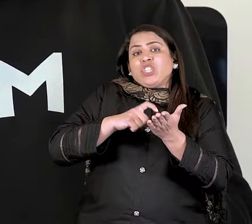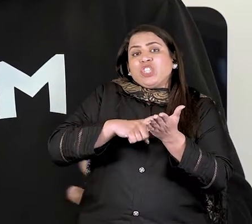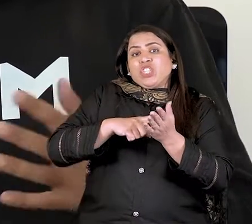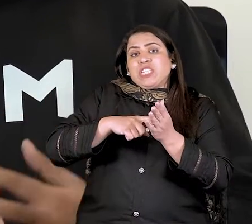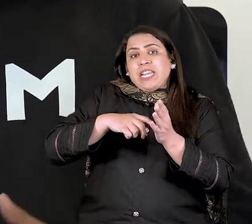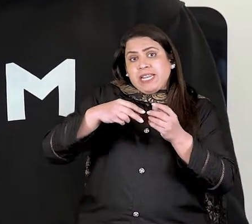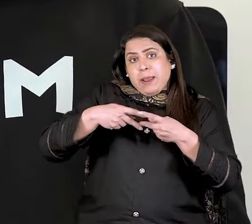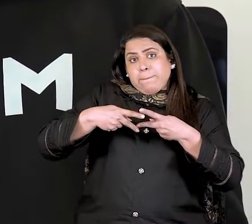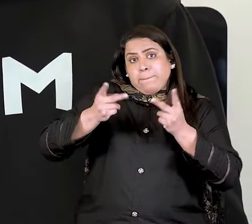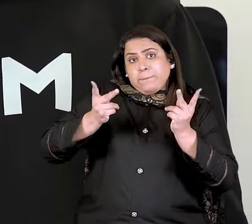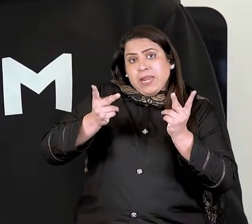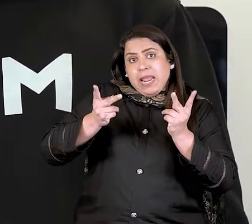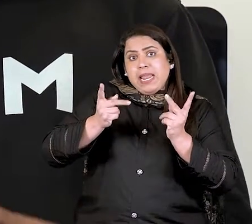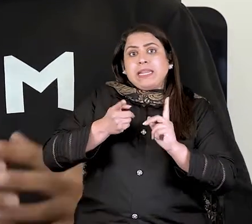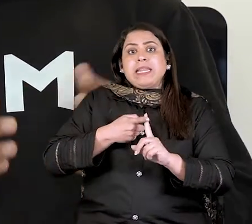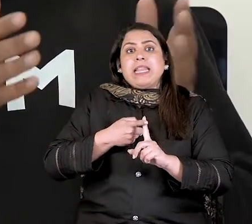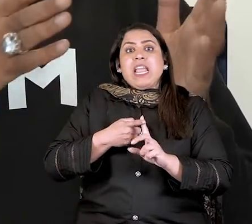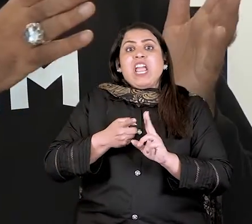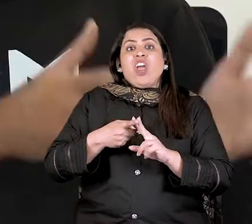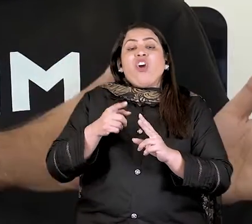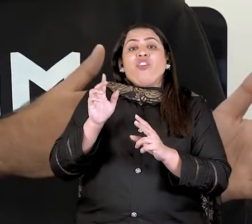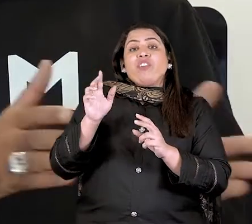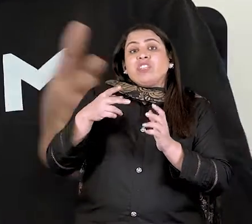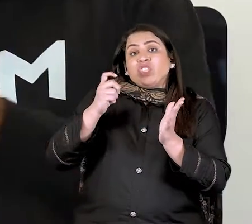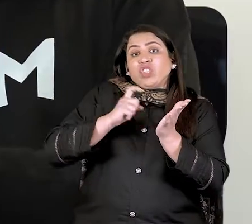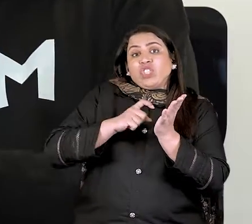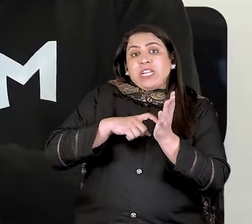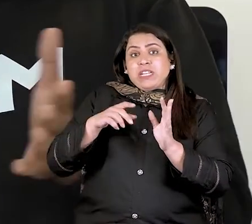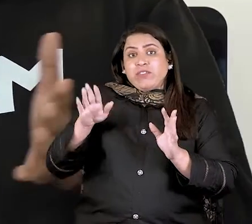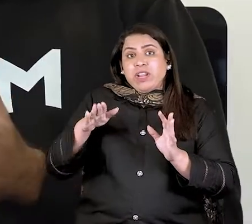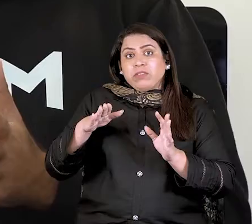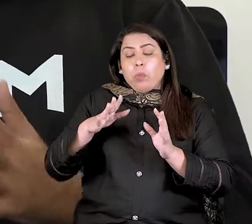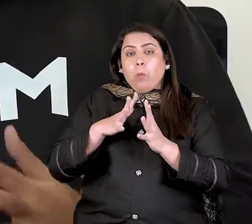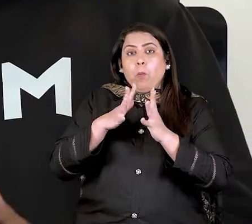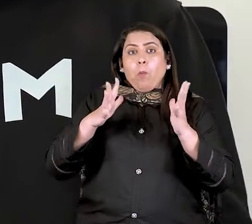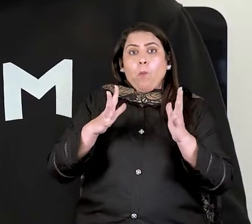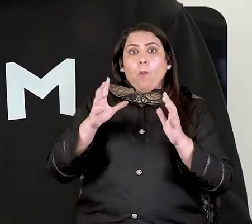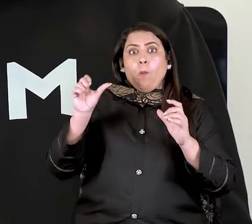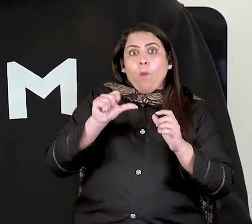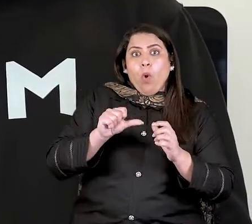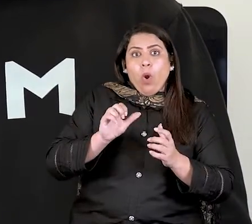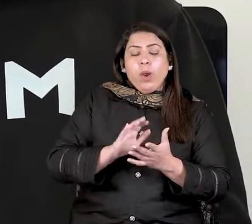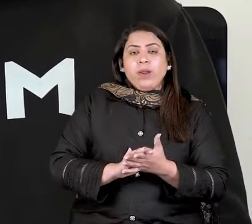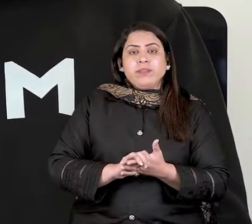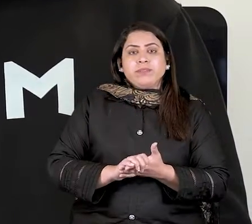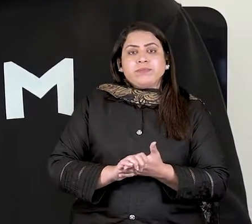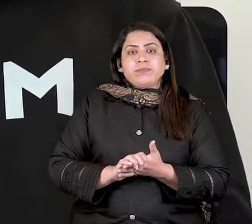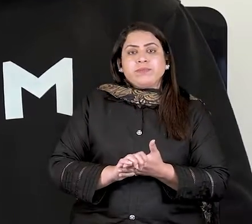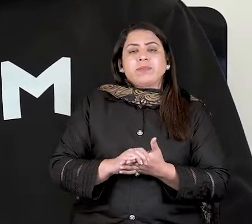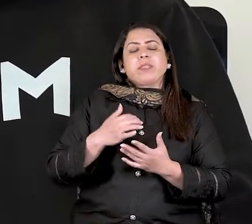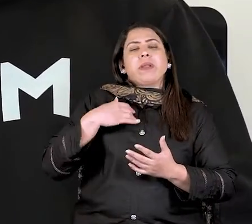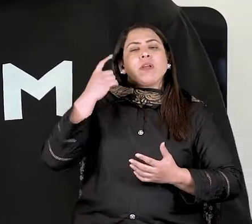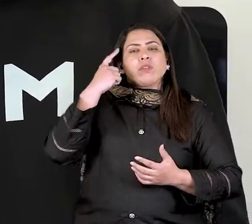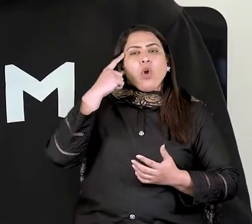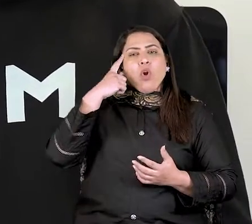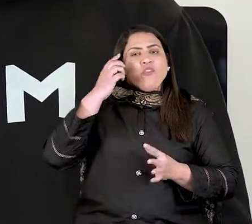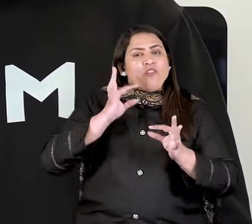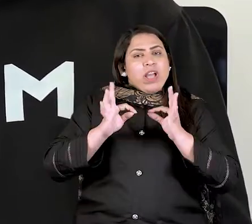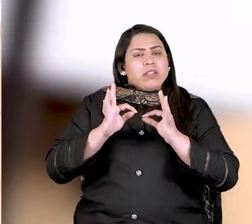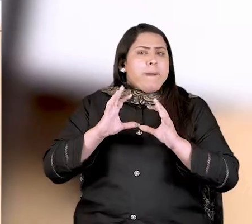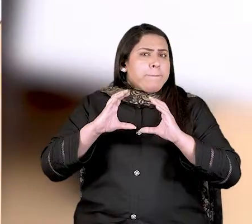chicken brand. And we can't put wings next to chicken, it's too much of a clash. And then we